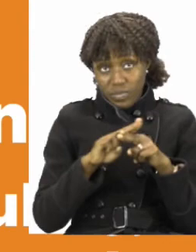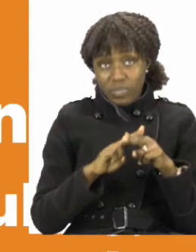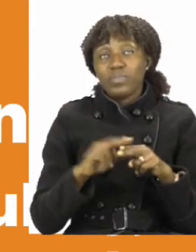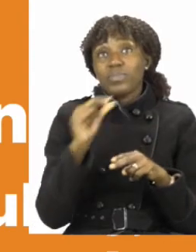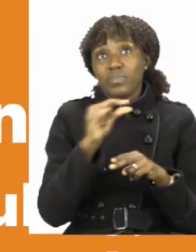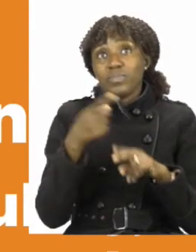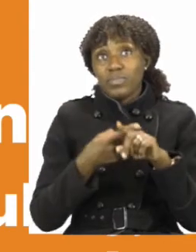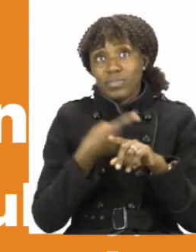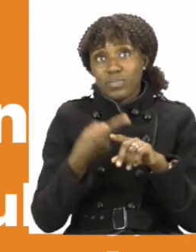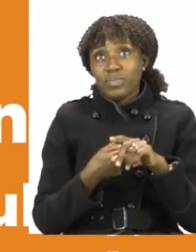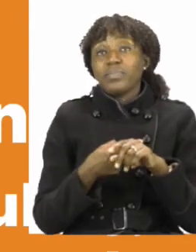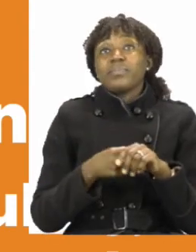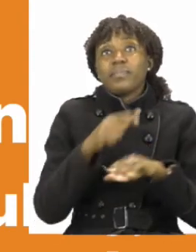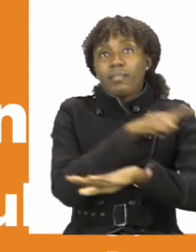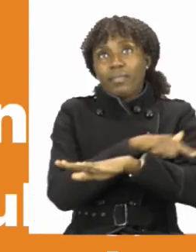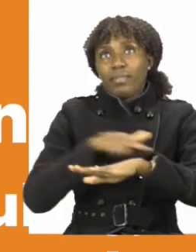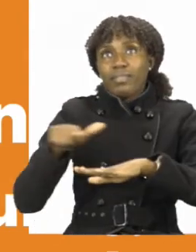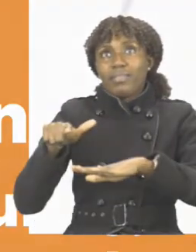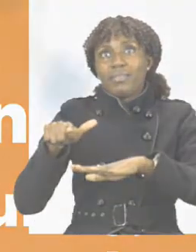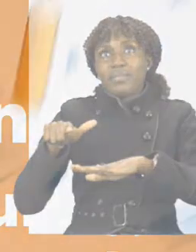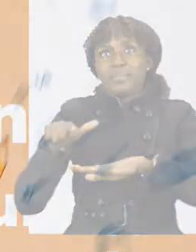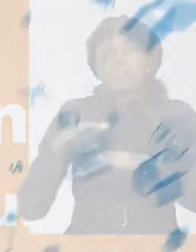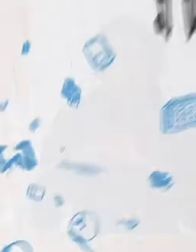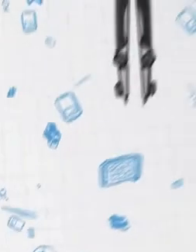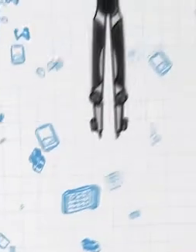sight words, and length.